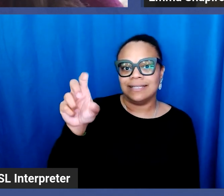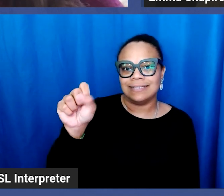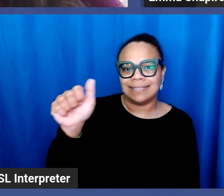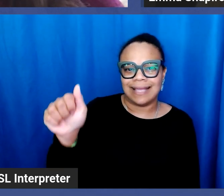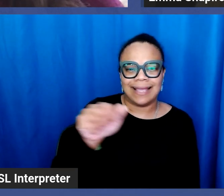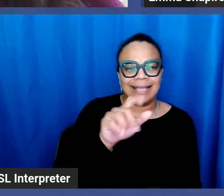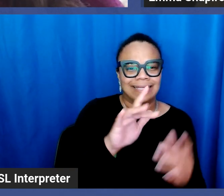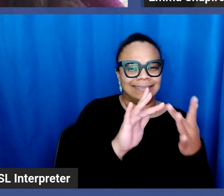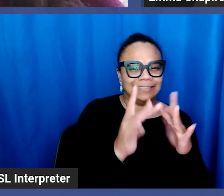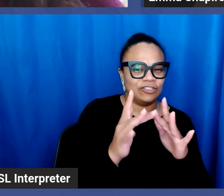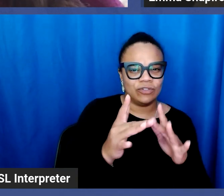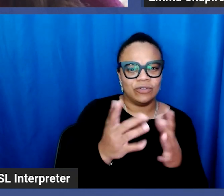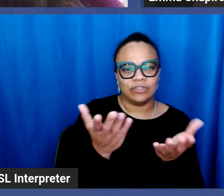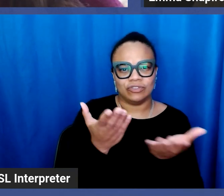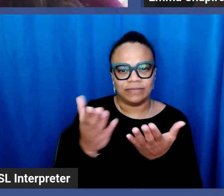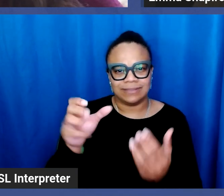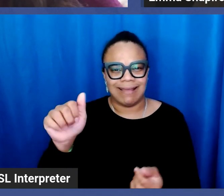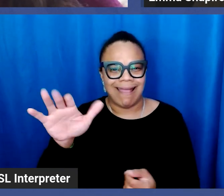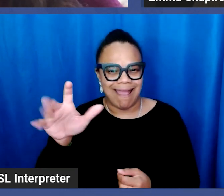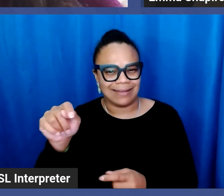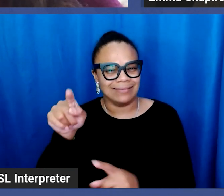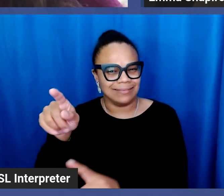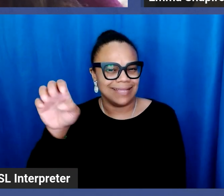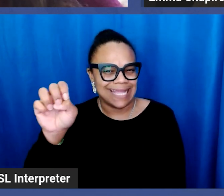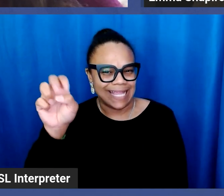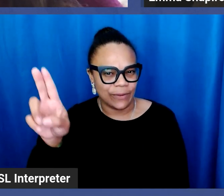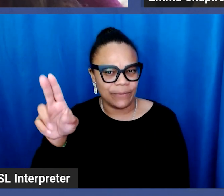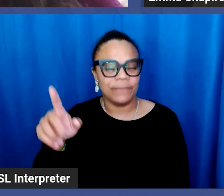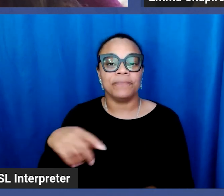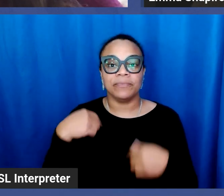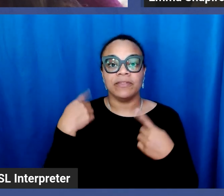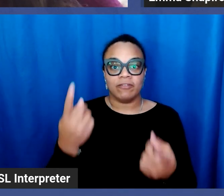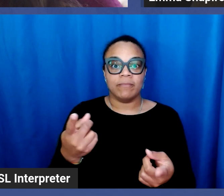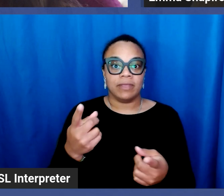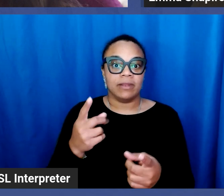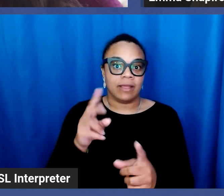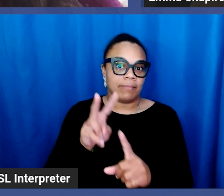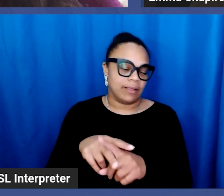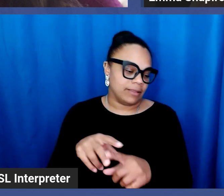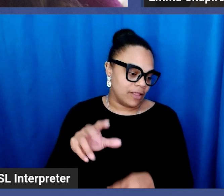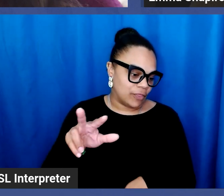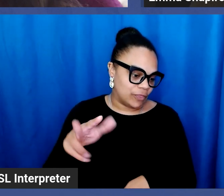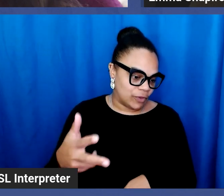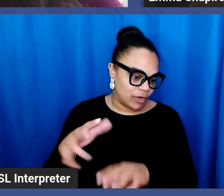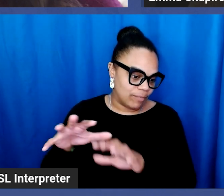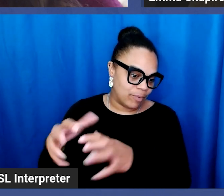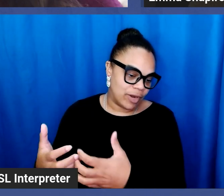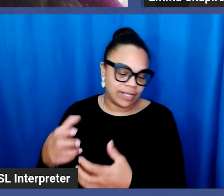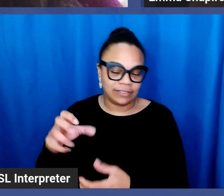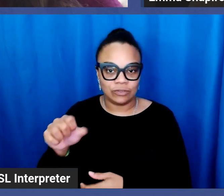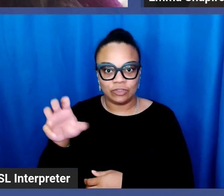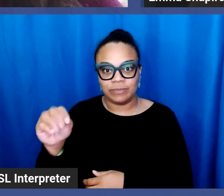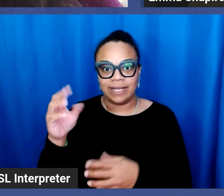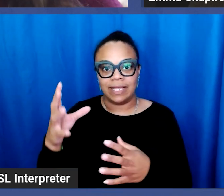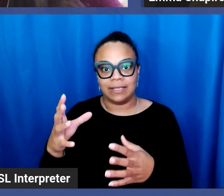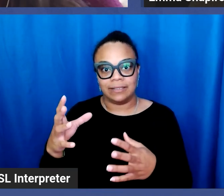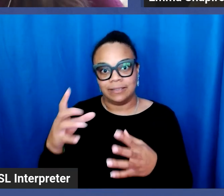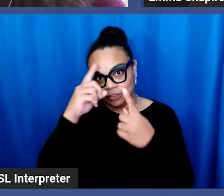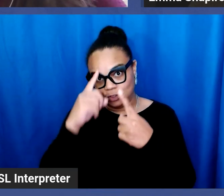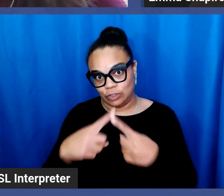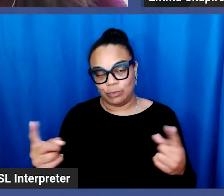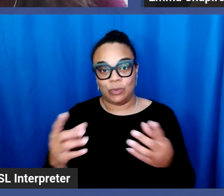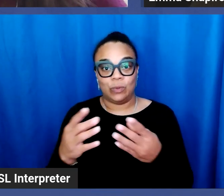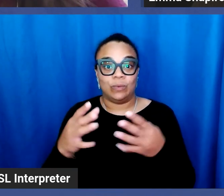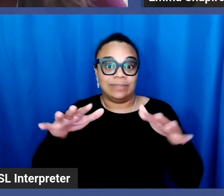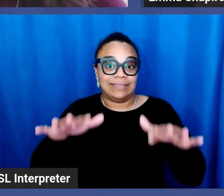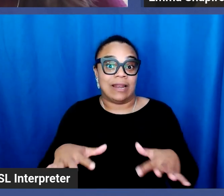Services Act in the EU, there have been the implementation of third-party social media dispute settlement groups.